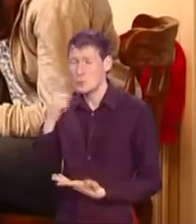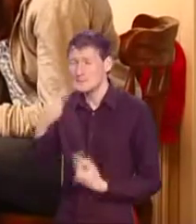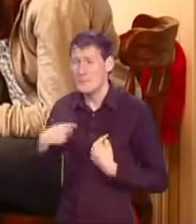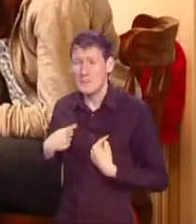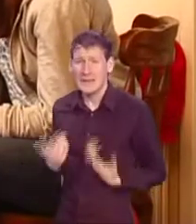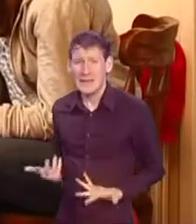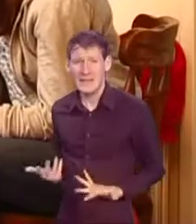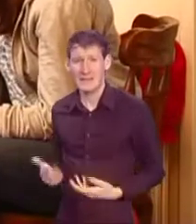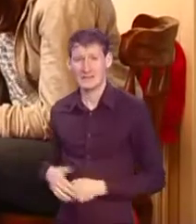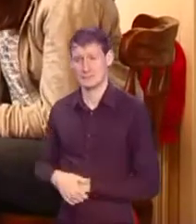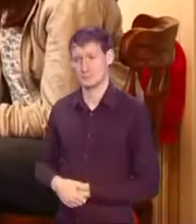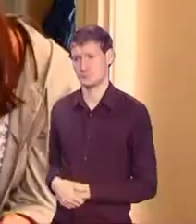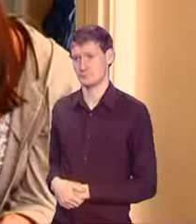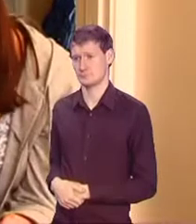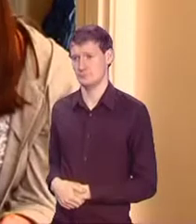me.